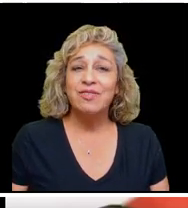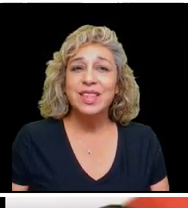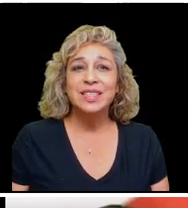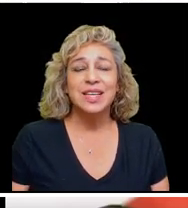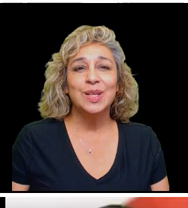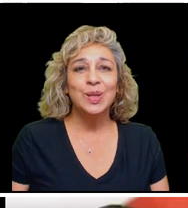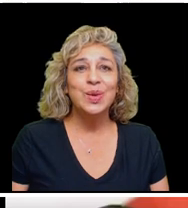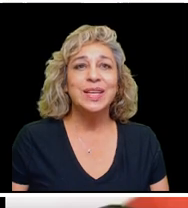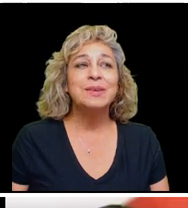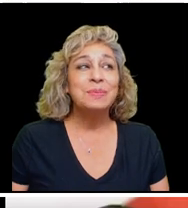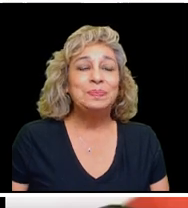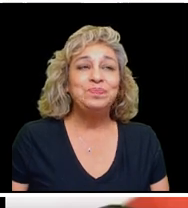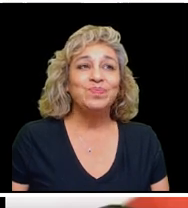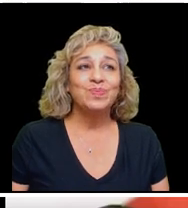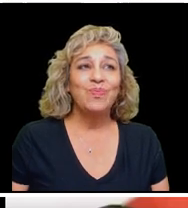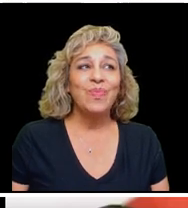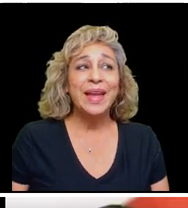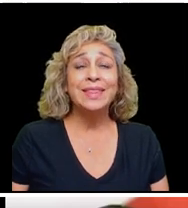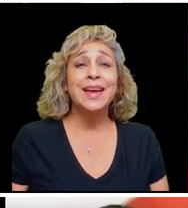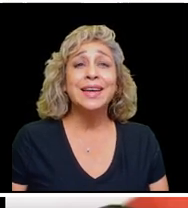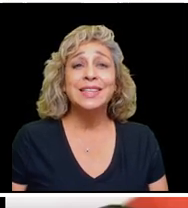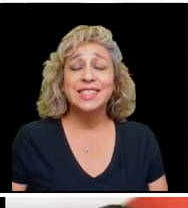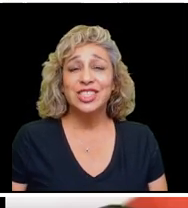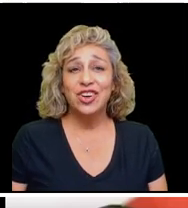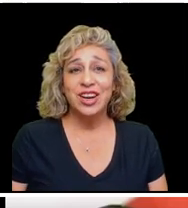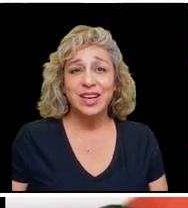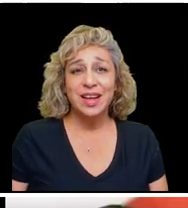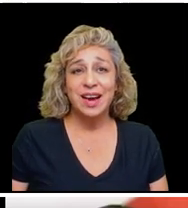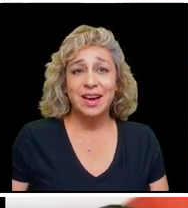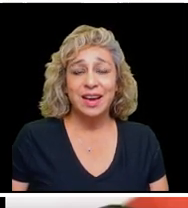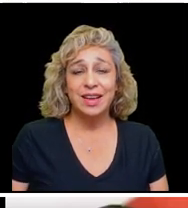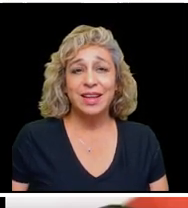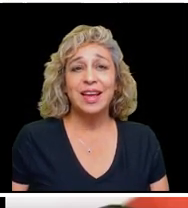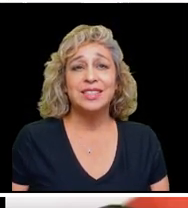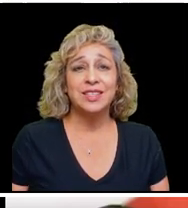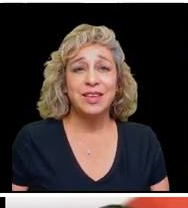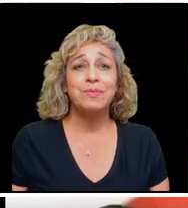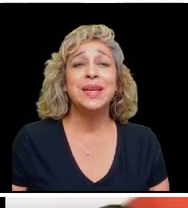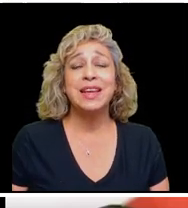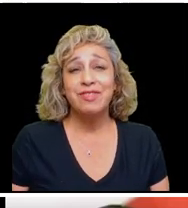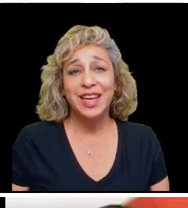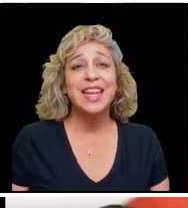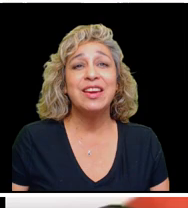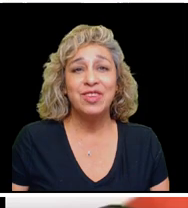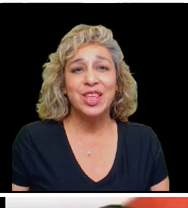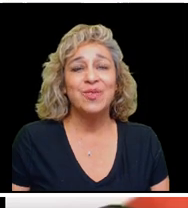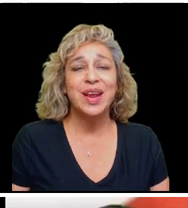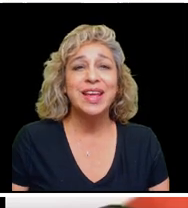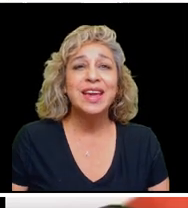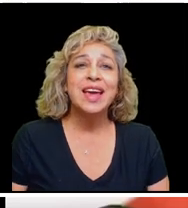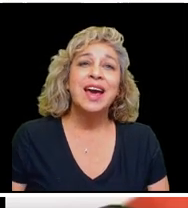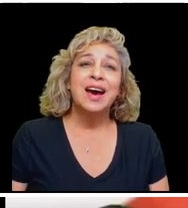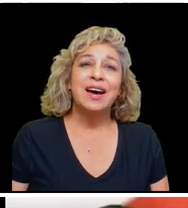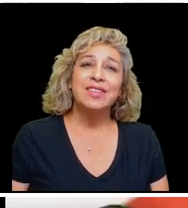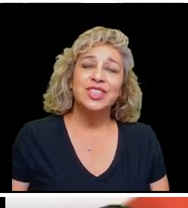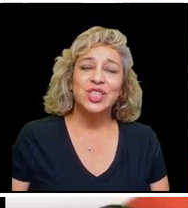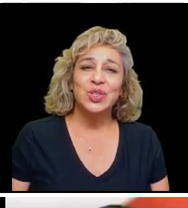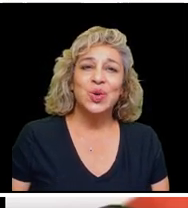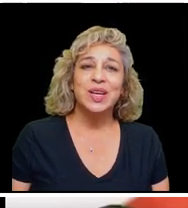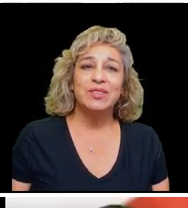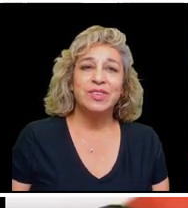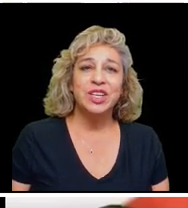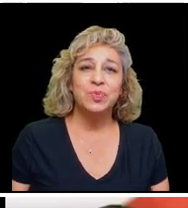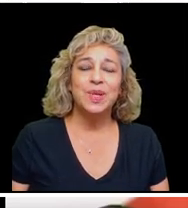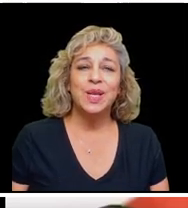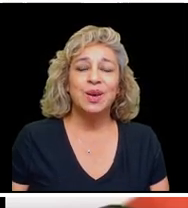everything's included and that started as they've been never getting everything ready they're